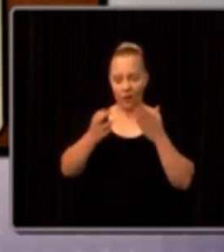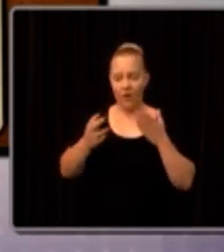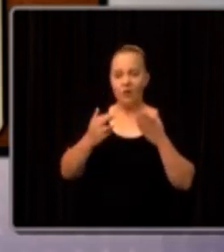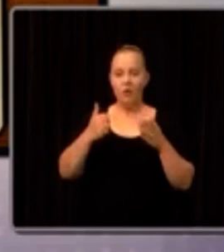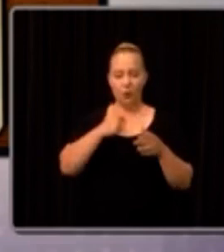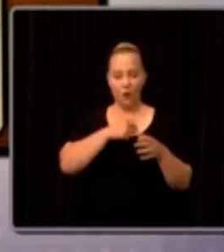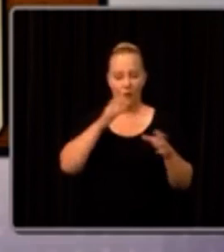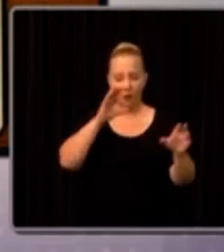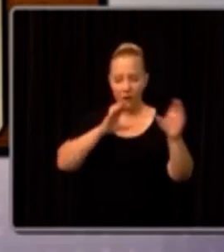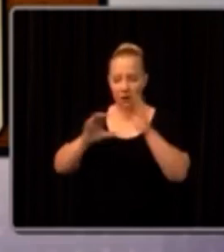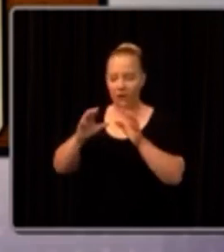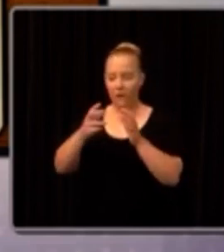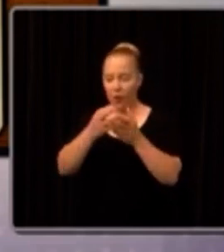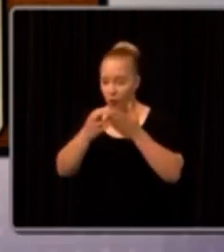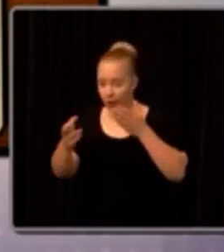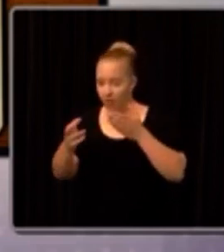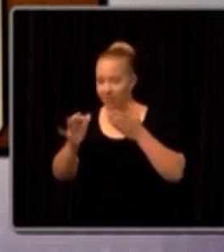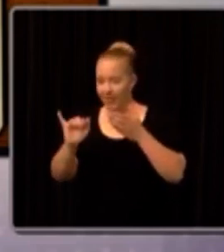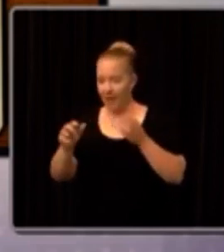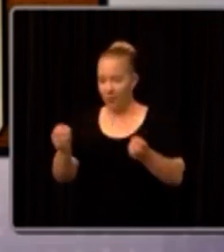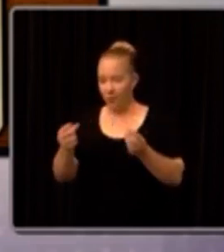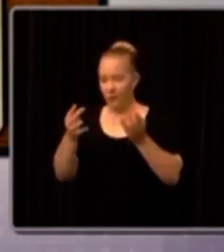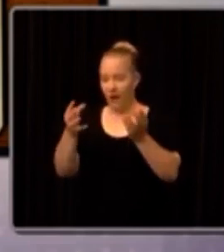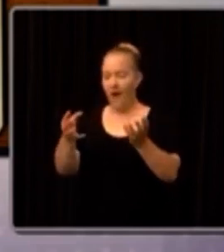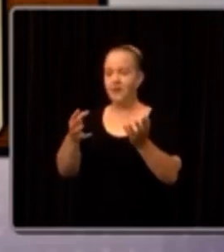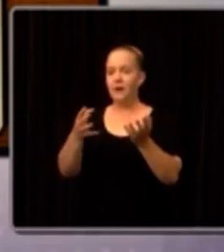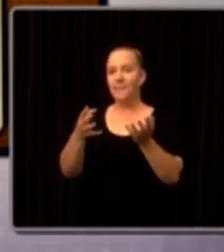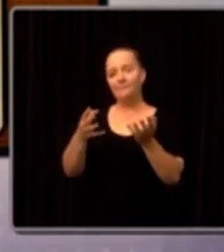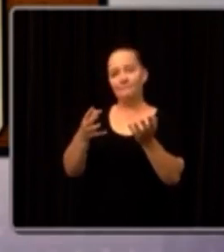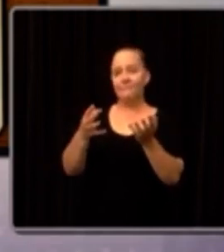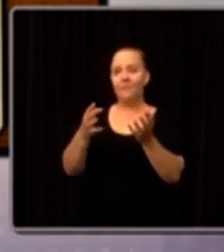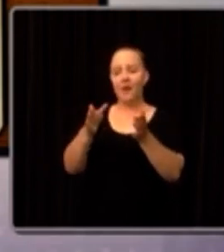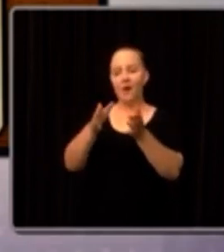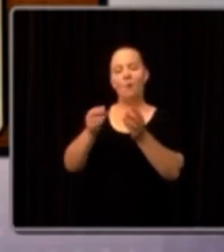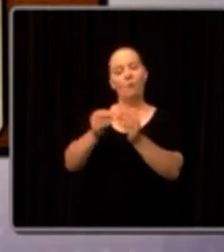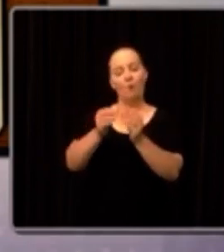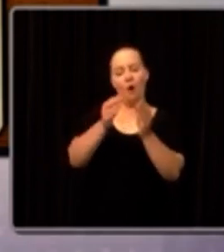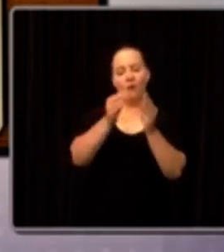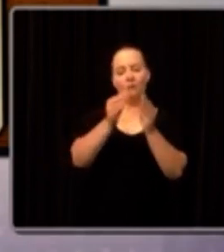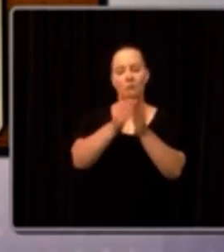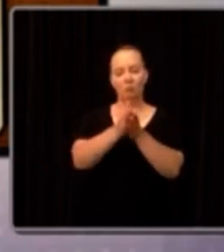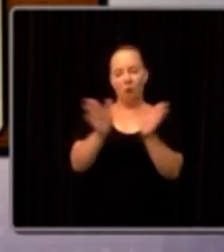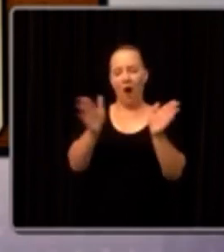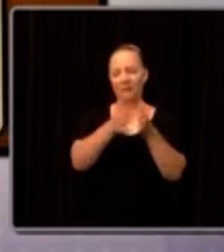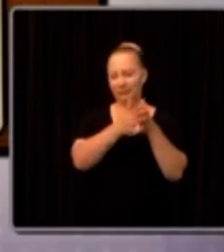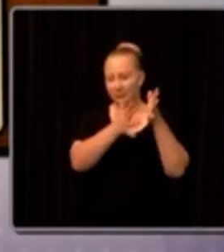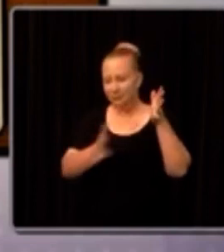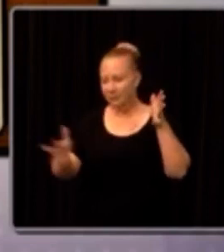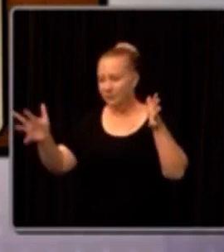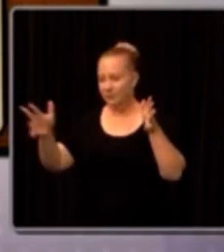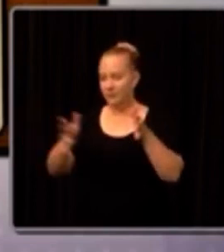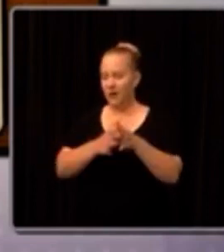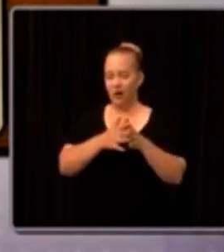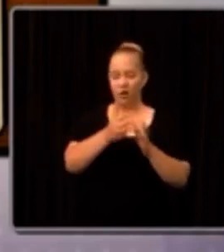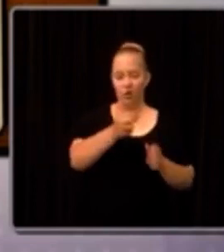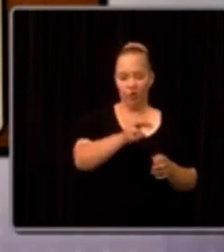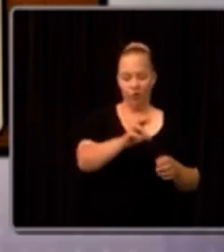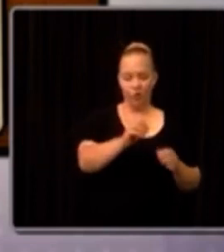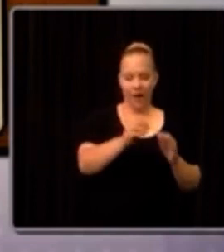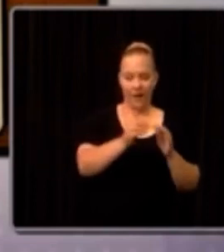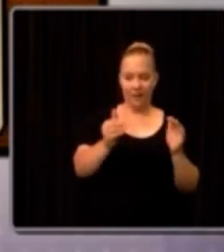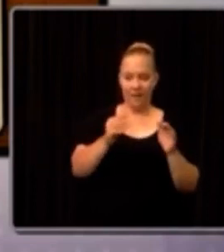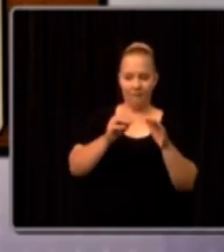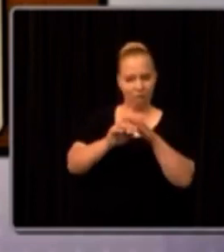for a resource or resources that would provide a broader range of grade levels accessible in